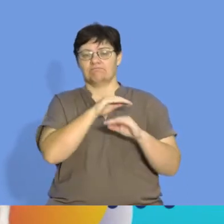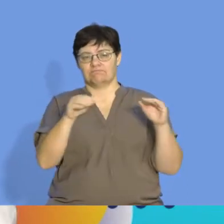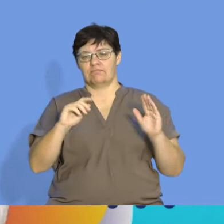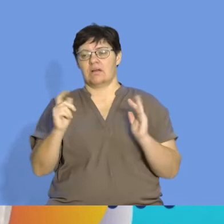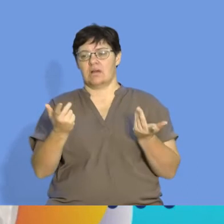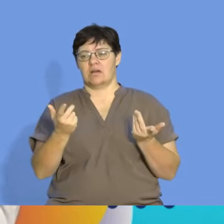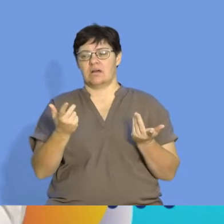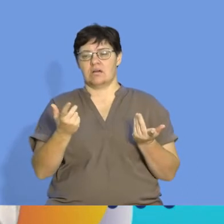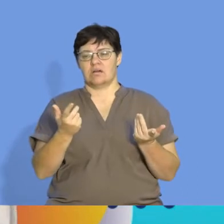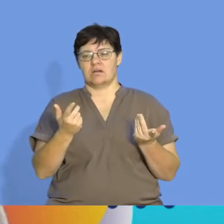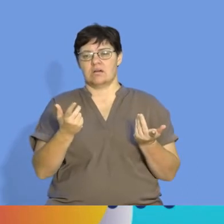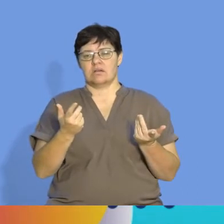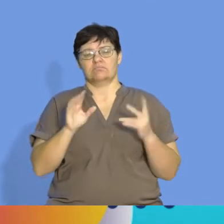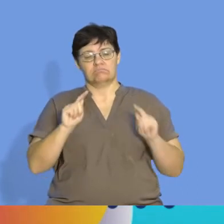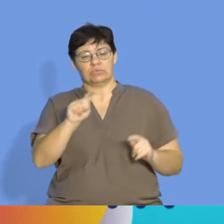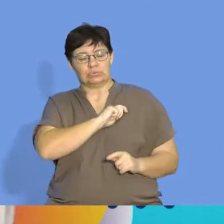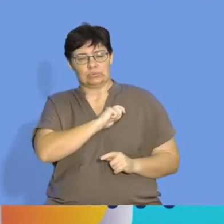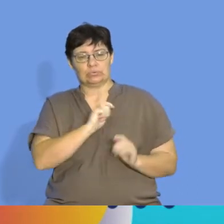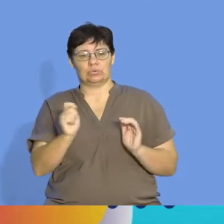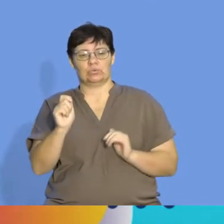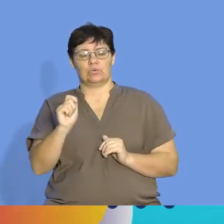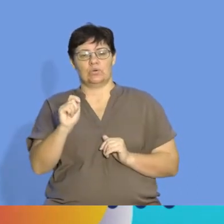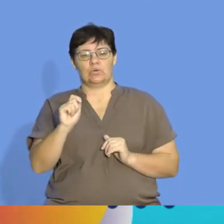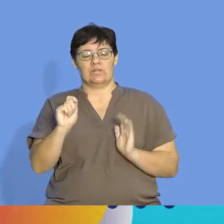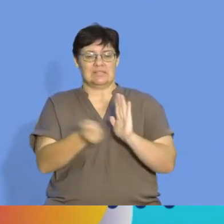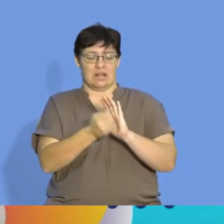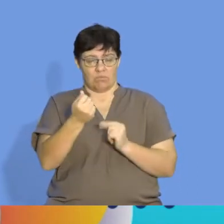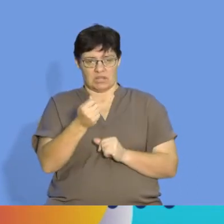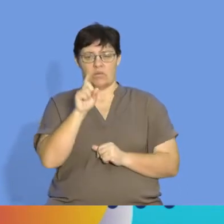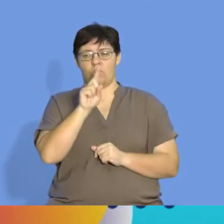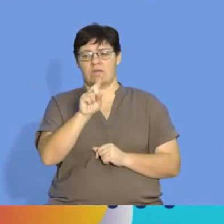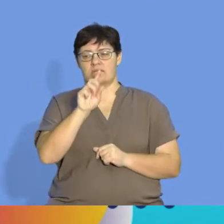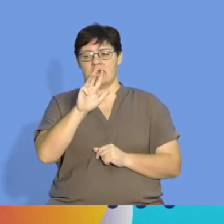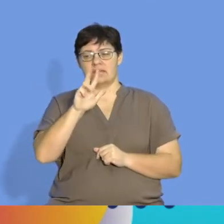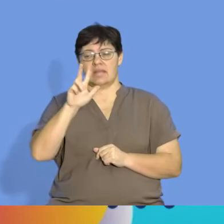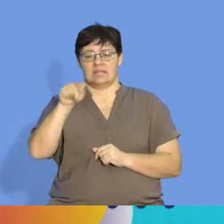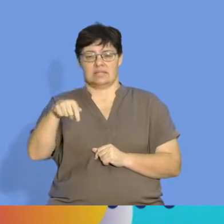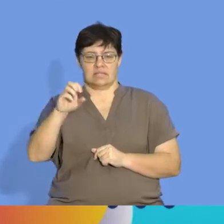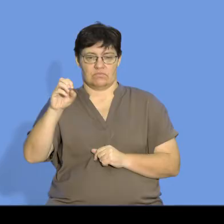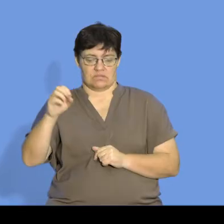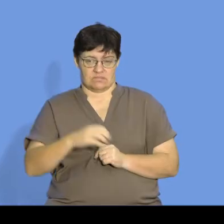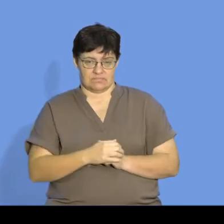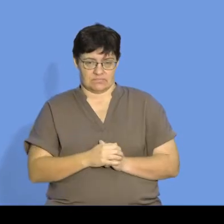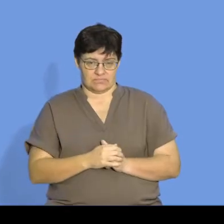times 100 over, times your actual selling price, in this case, 198,000. Okay.